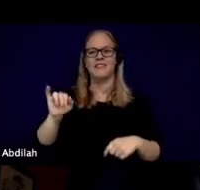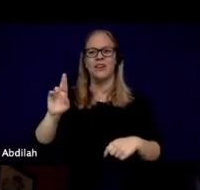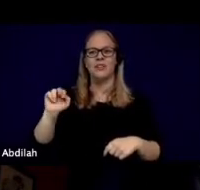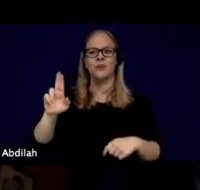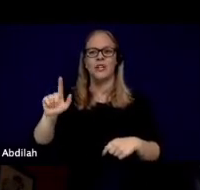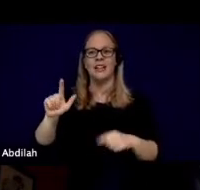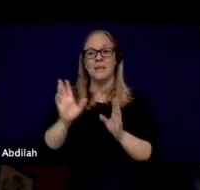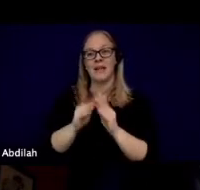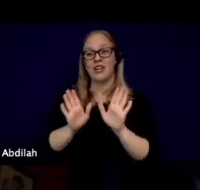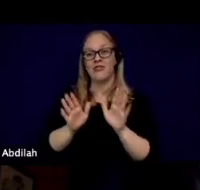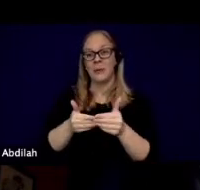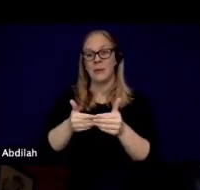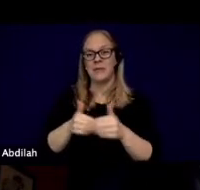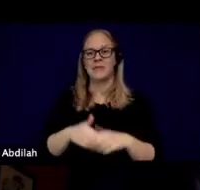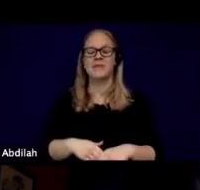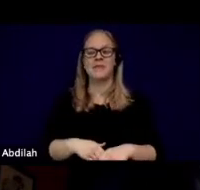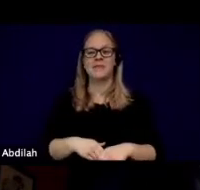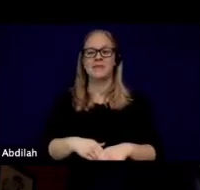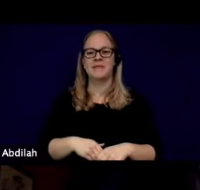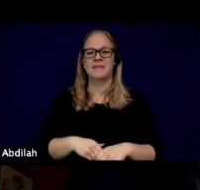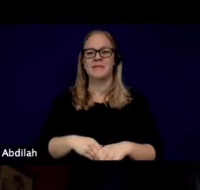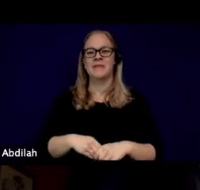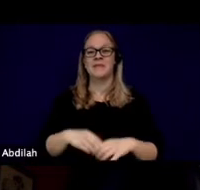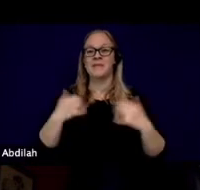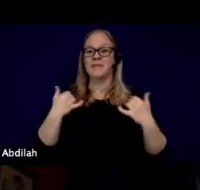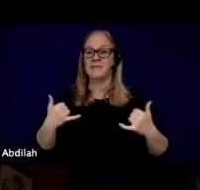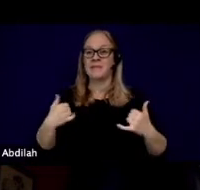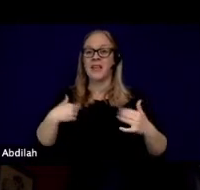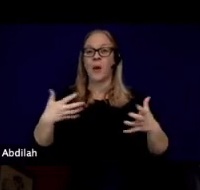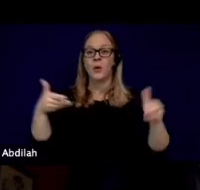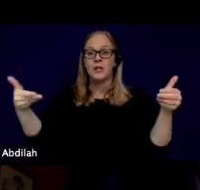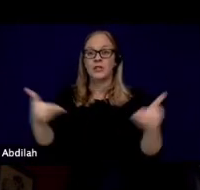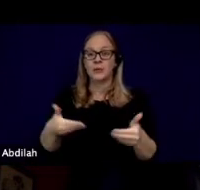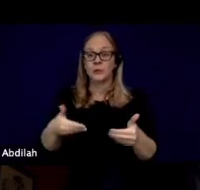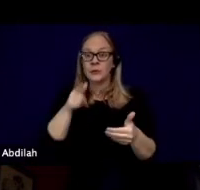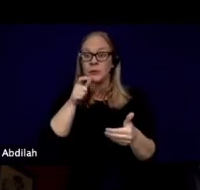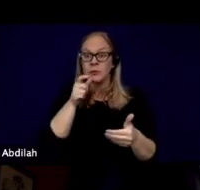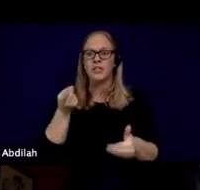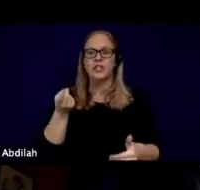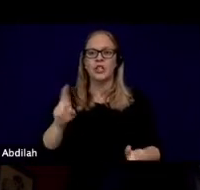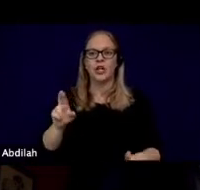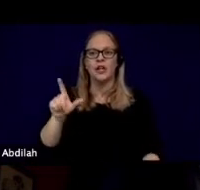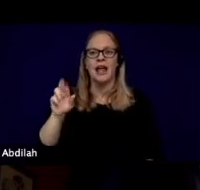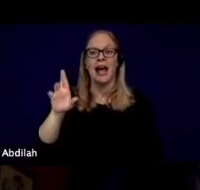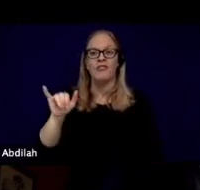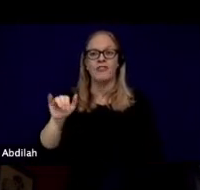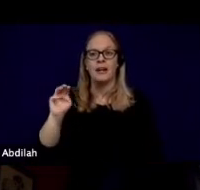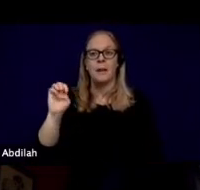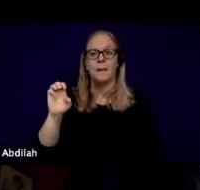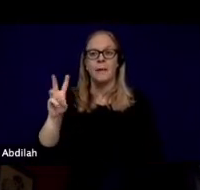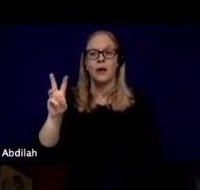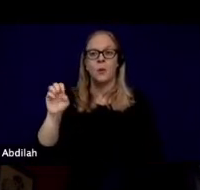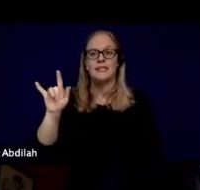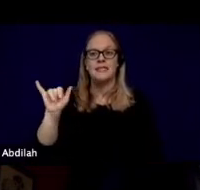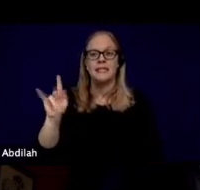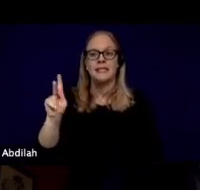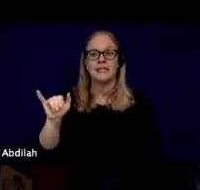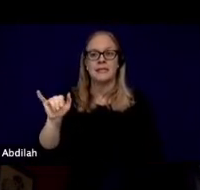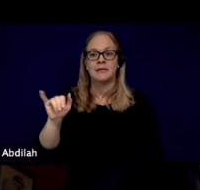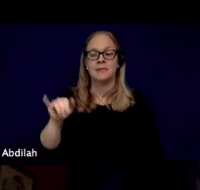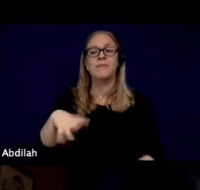room. I would like to introduce Dr. Larry Medwetsky. He is an